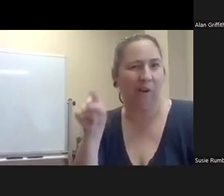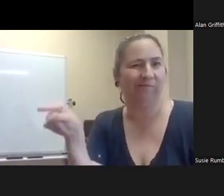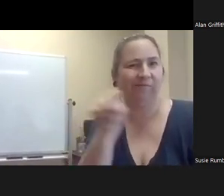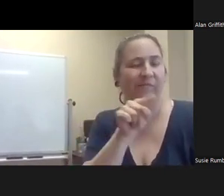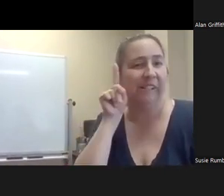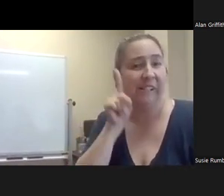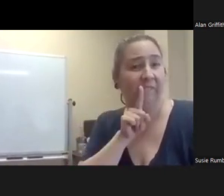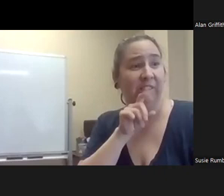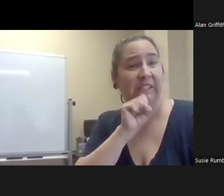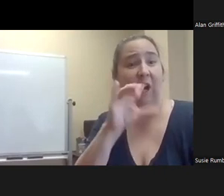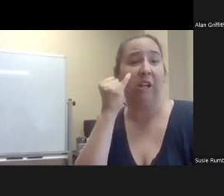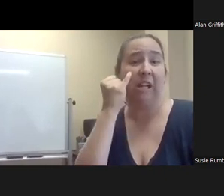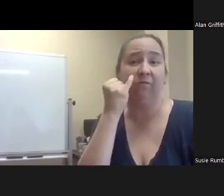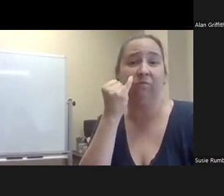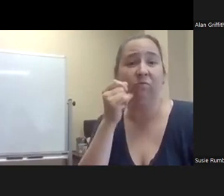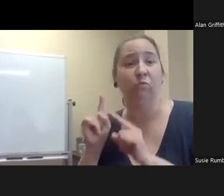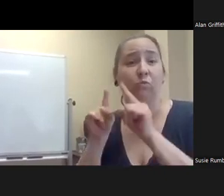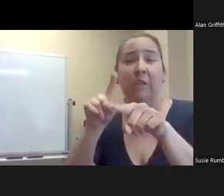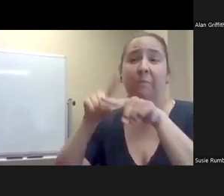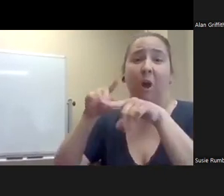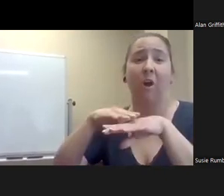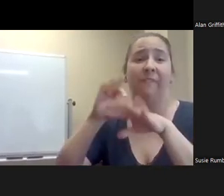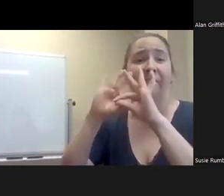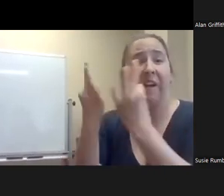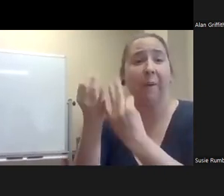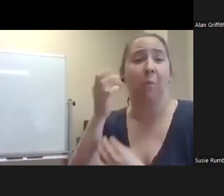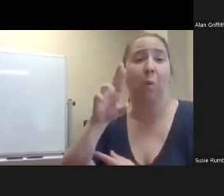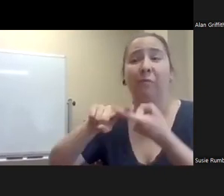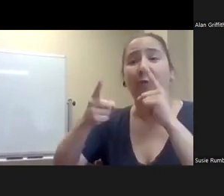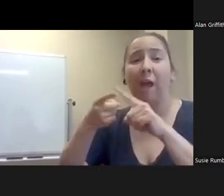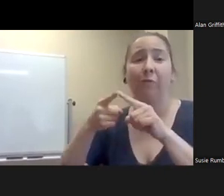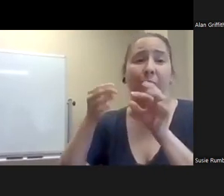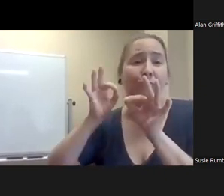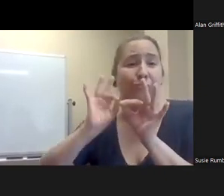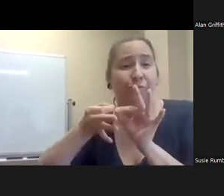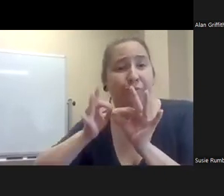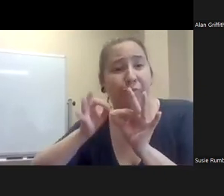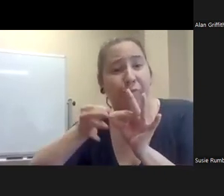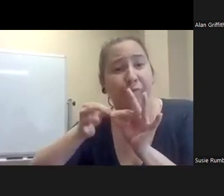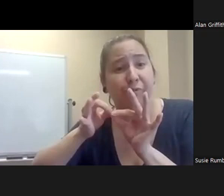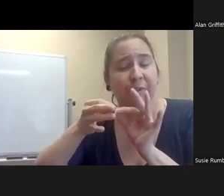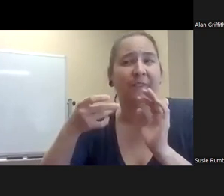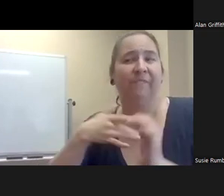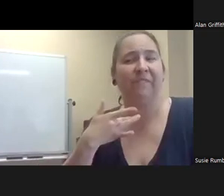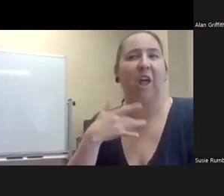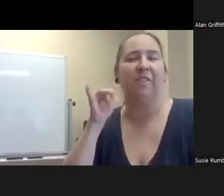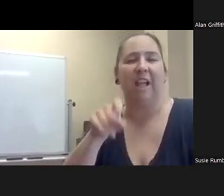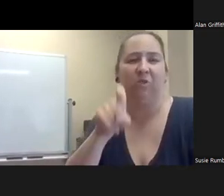example, there's a lot of misunderstandings that happen where English is not their first language. So if you go to